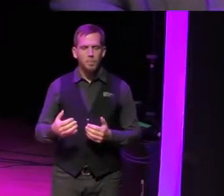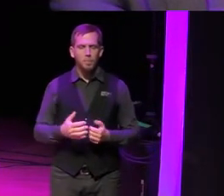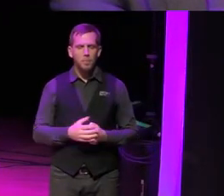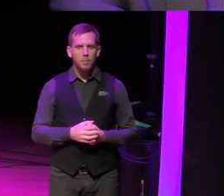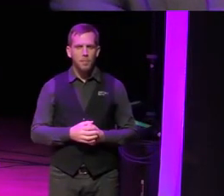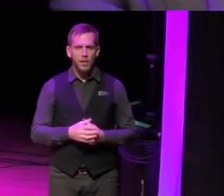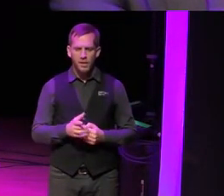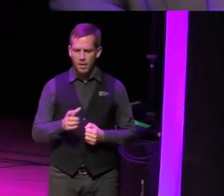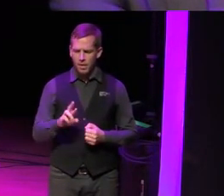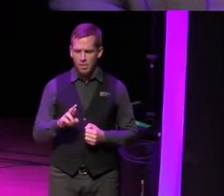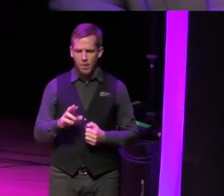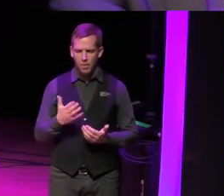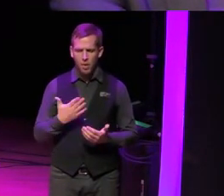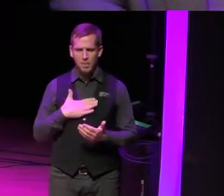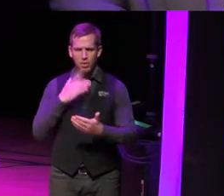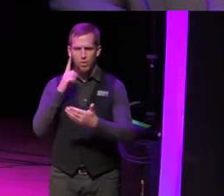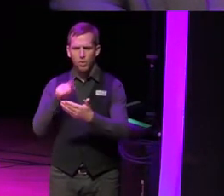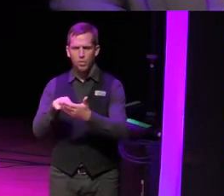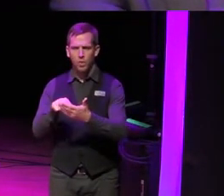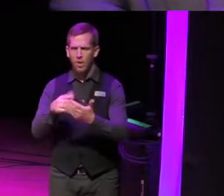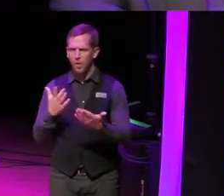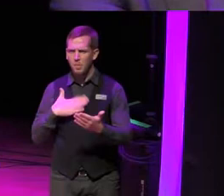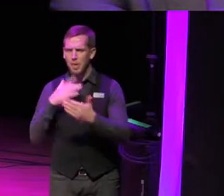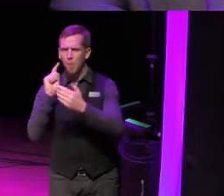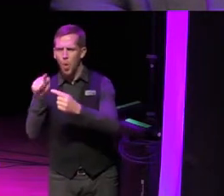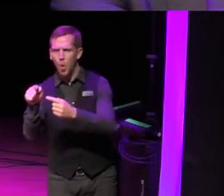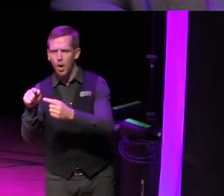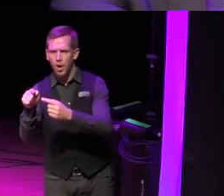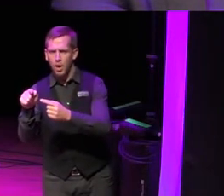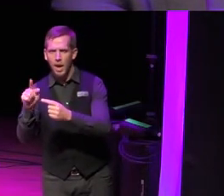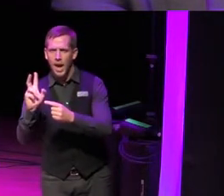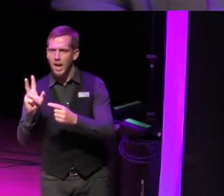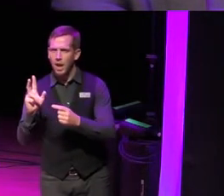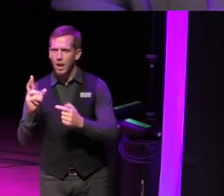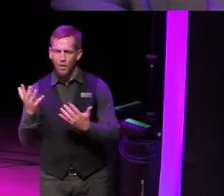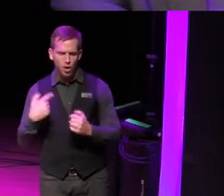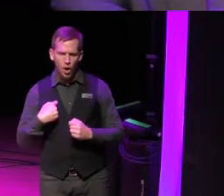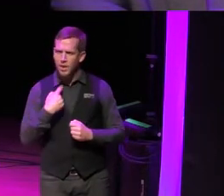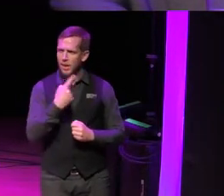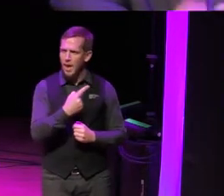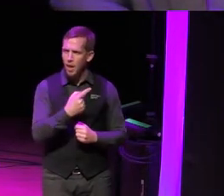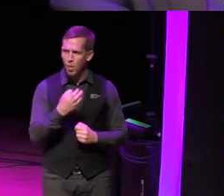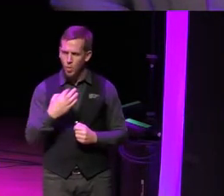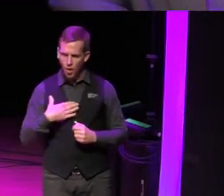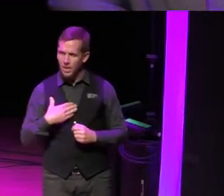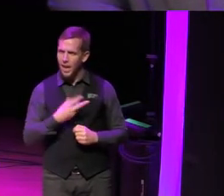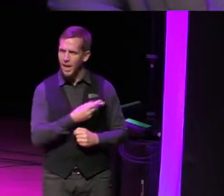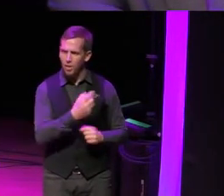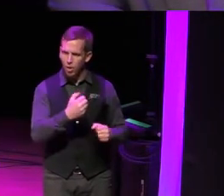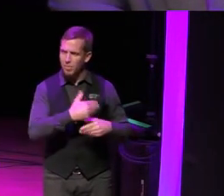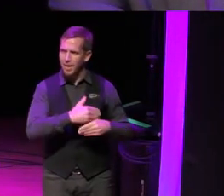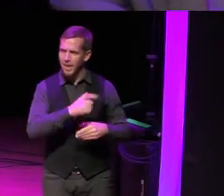we're trying to do. What's the link between what I say as a leader and how I want people to behave?